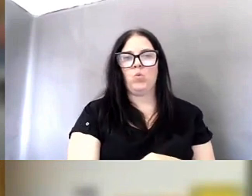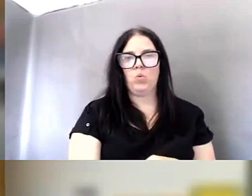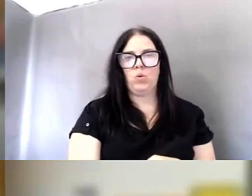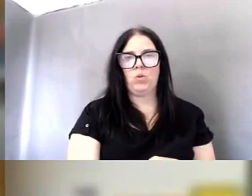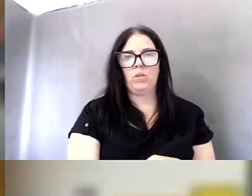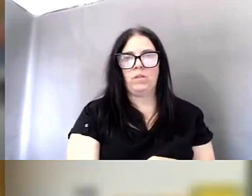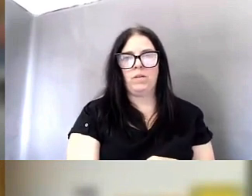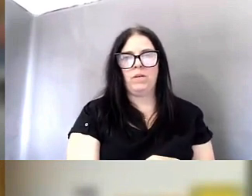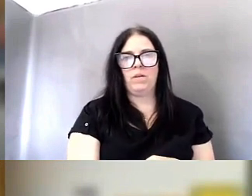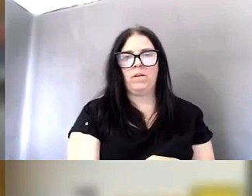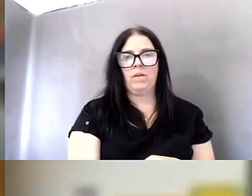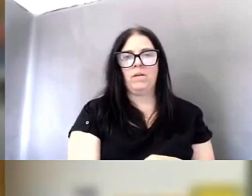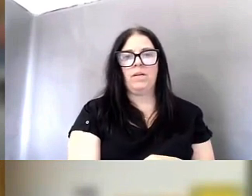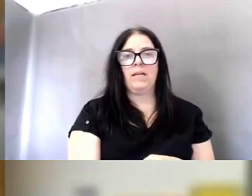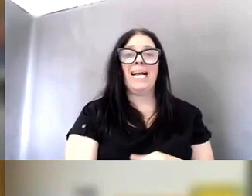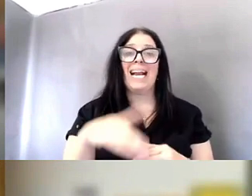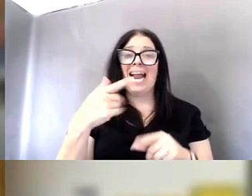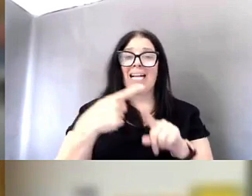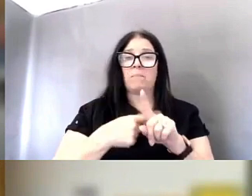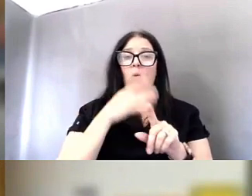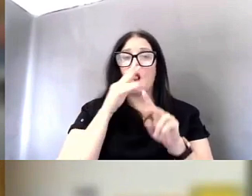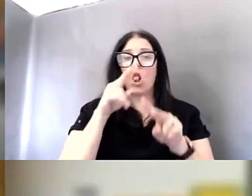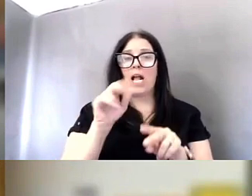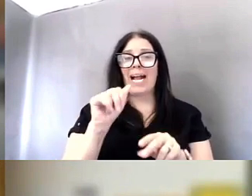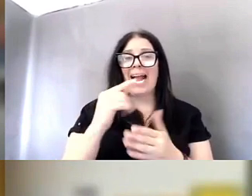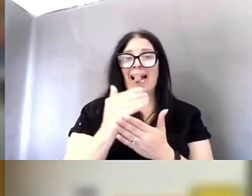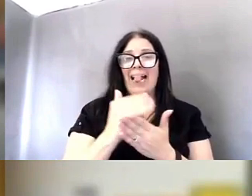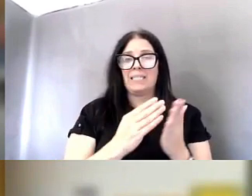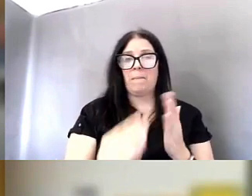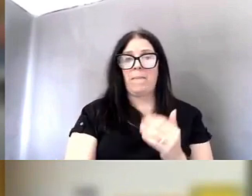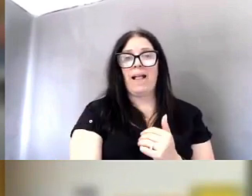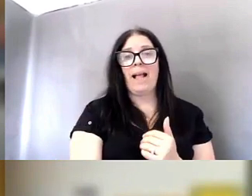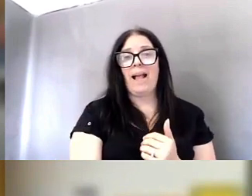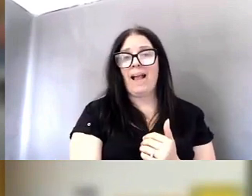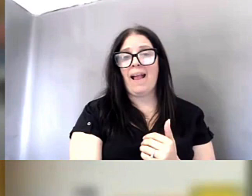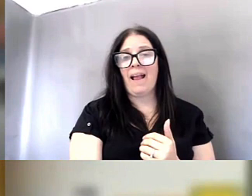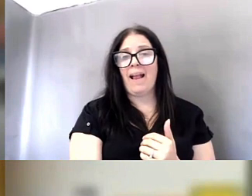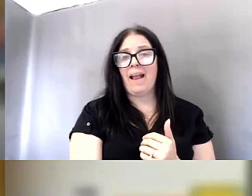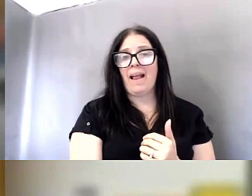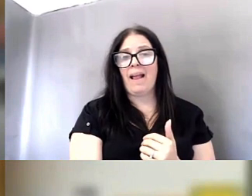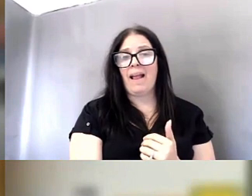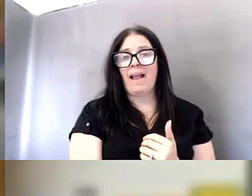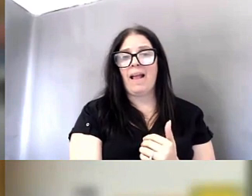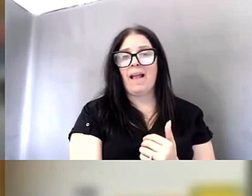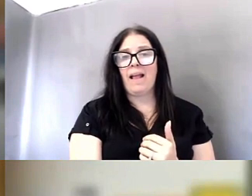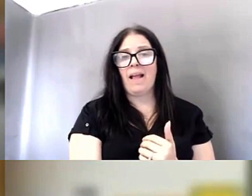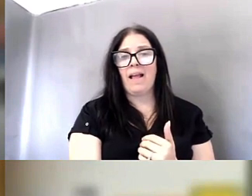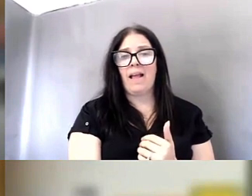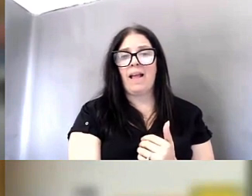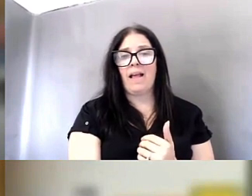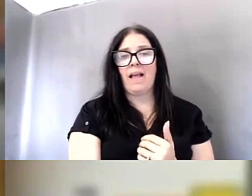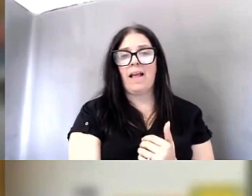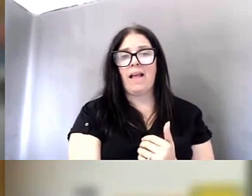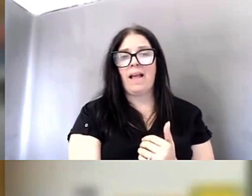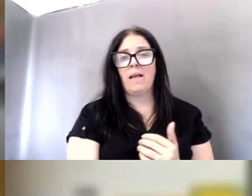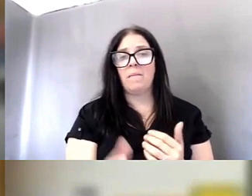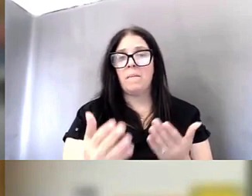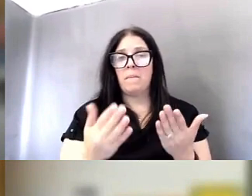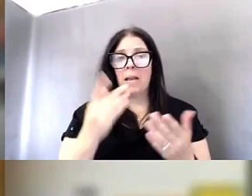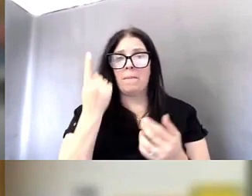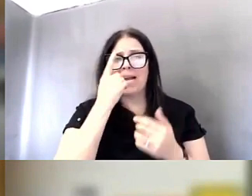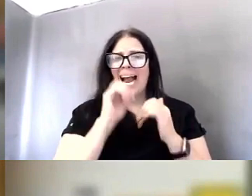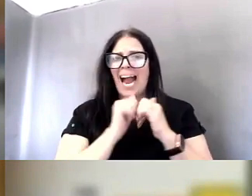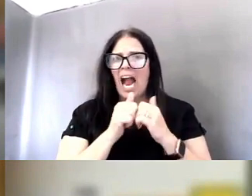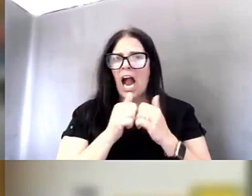you're looking at lesson planning. Maybe there's a way to bring those together. Maybe those two will support some of your work as you move forward in